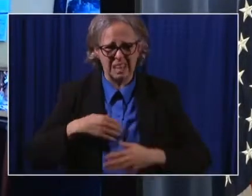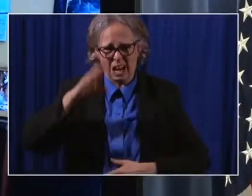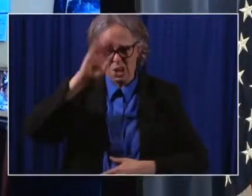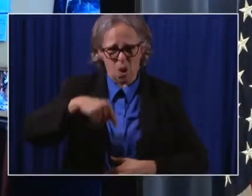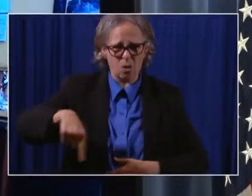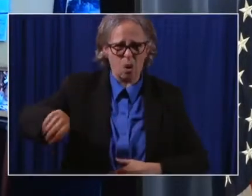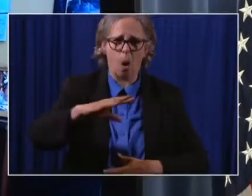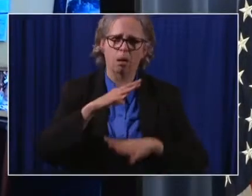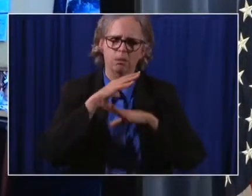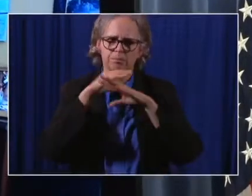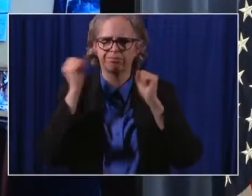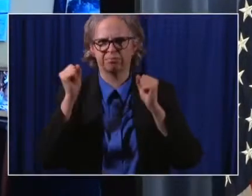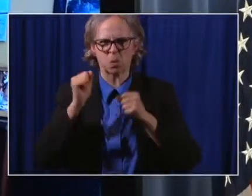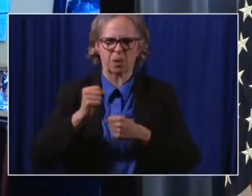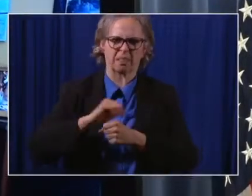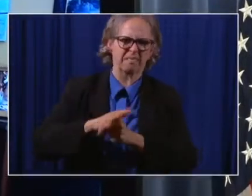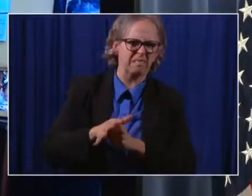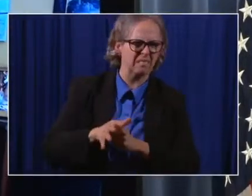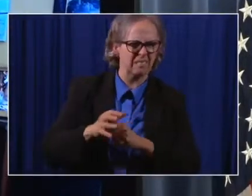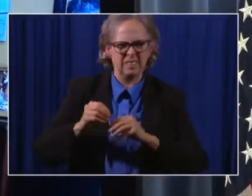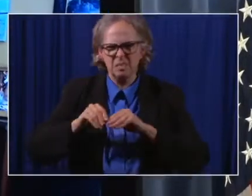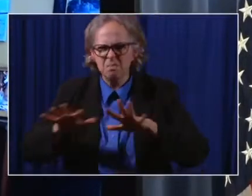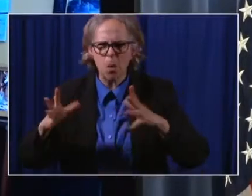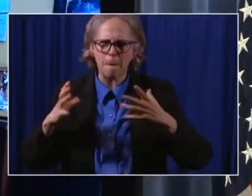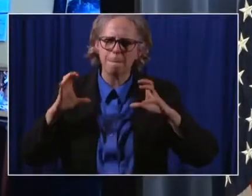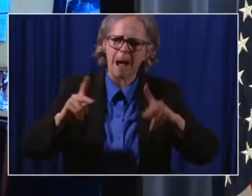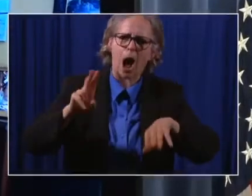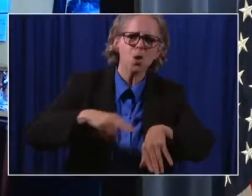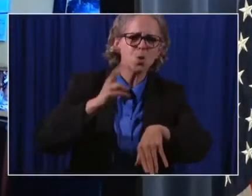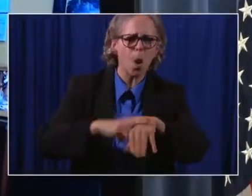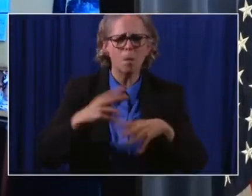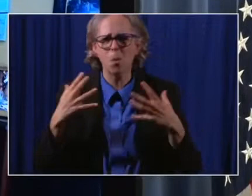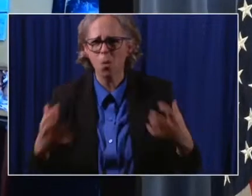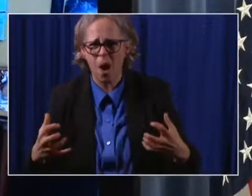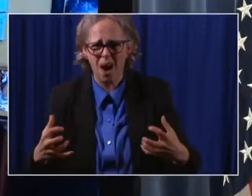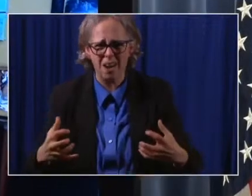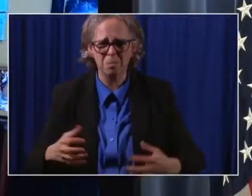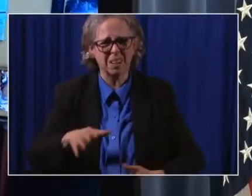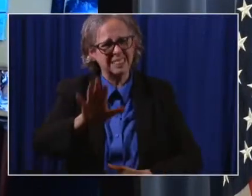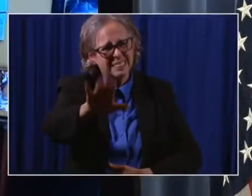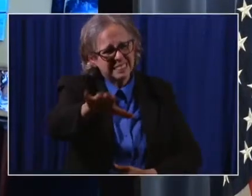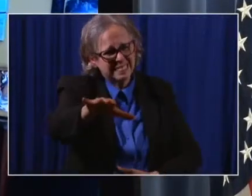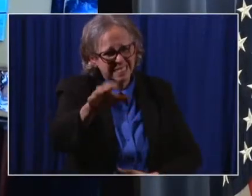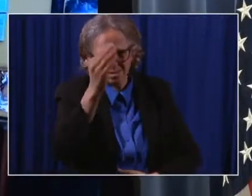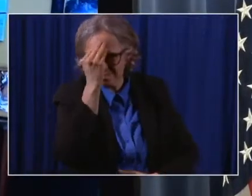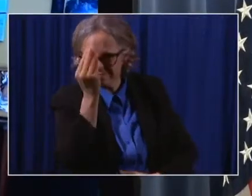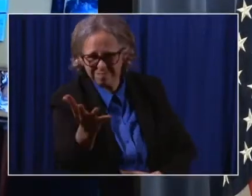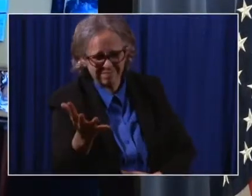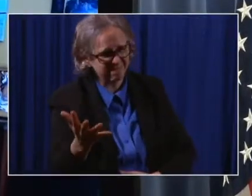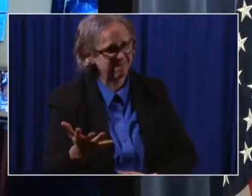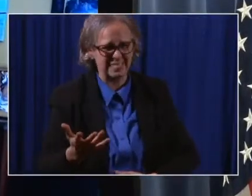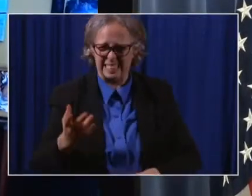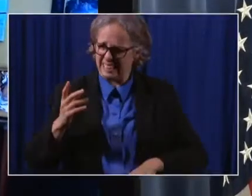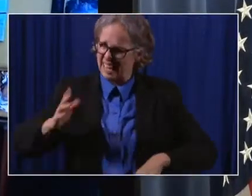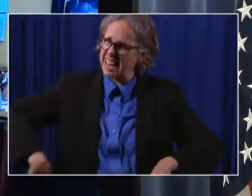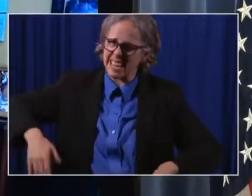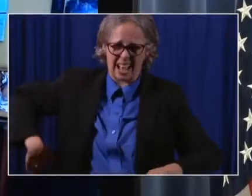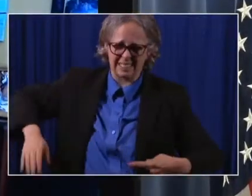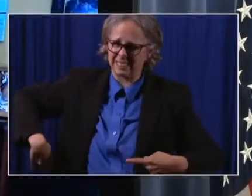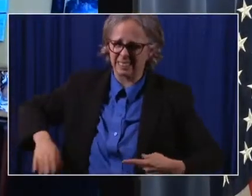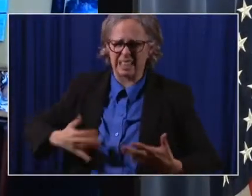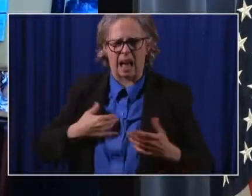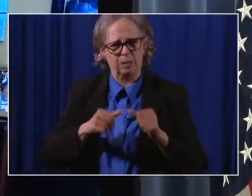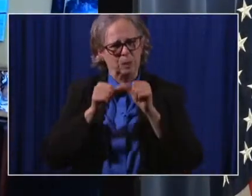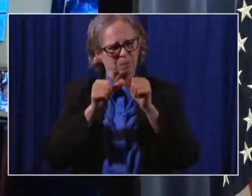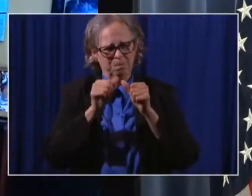ready to try to get into a new normal. But I think that's exactly where we are as a new normal. But, continued the